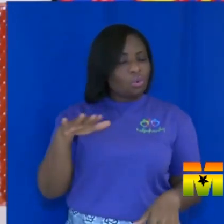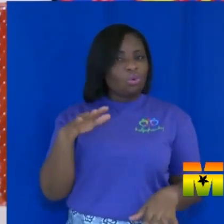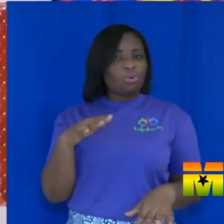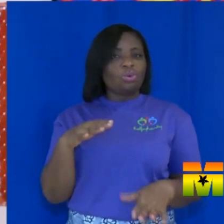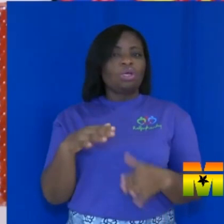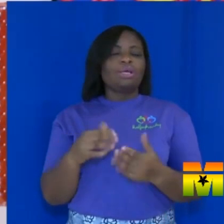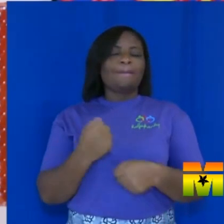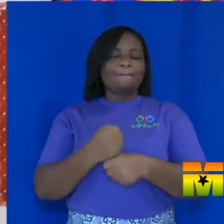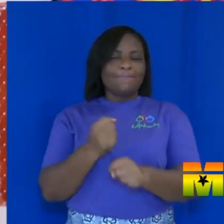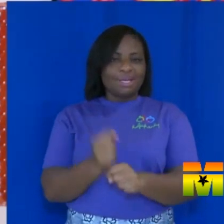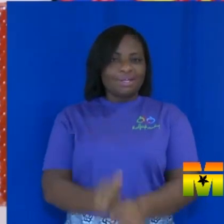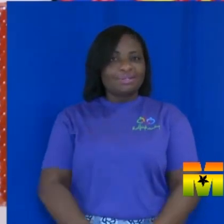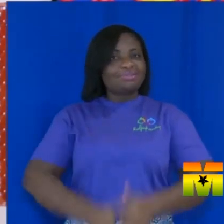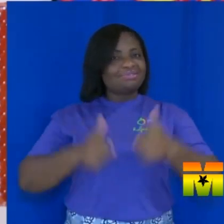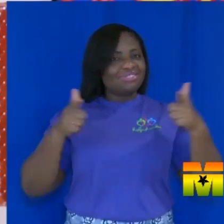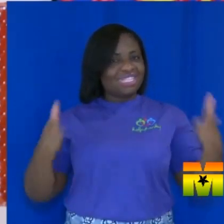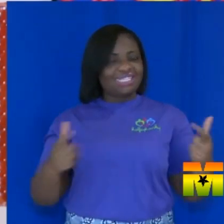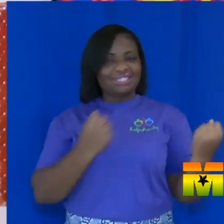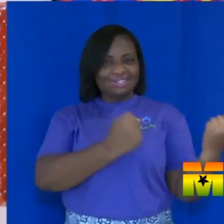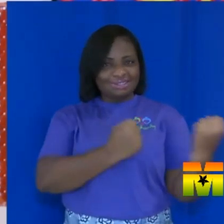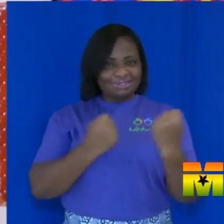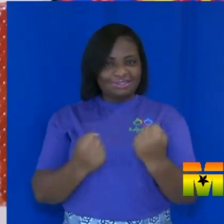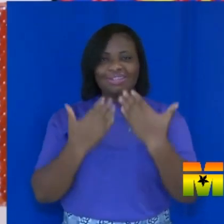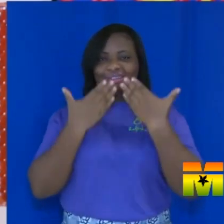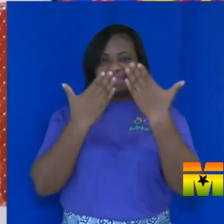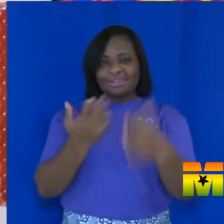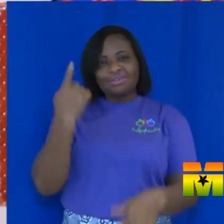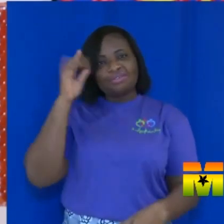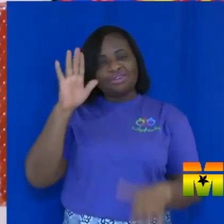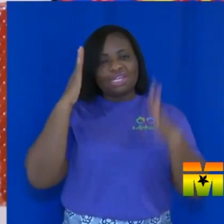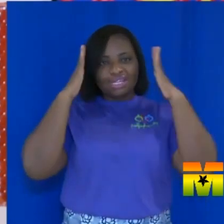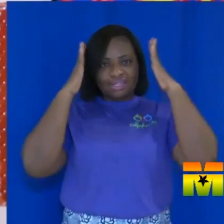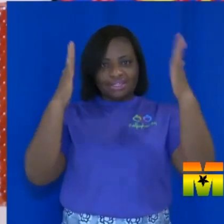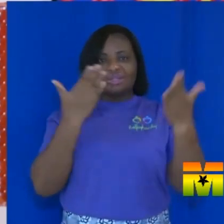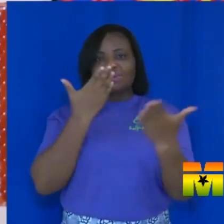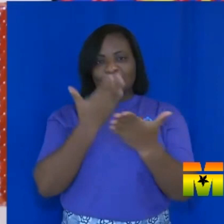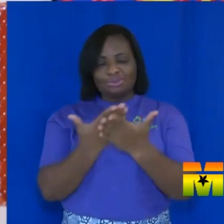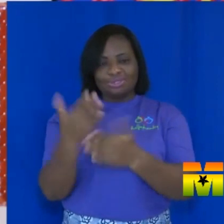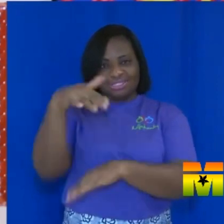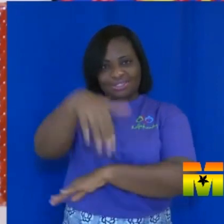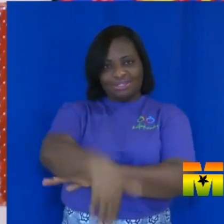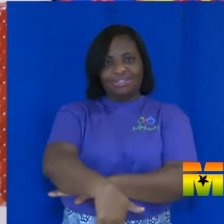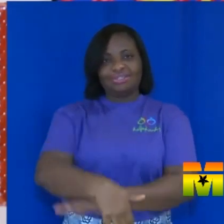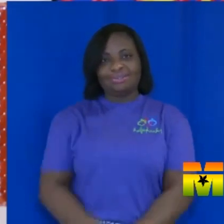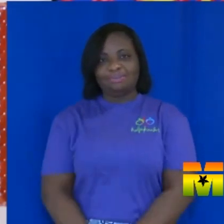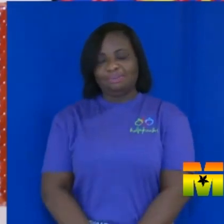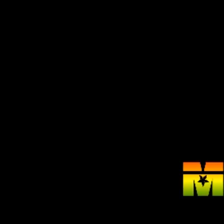Ghana, and make her great and strong. I thank you for your attention, and good night.